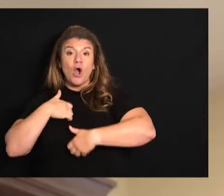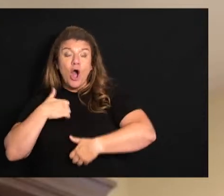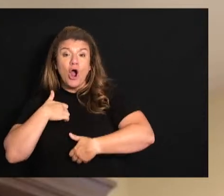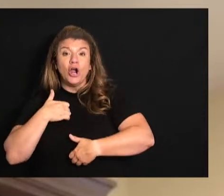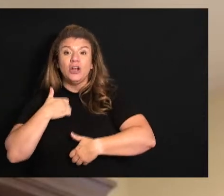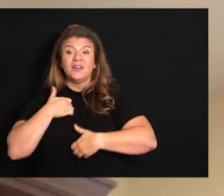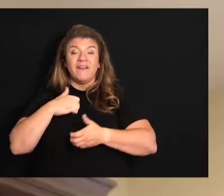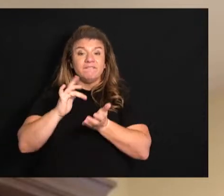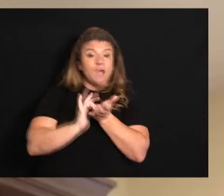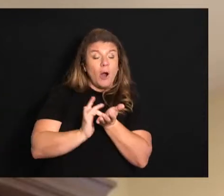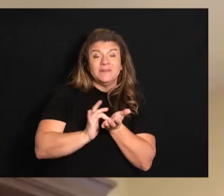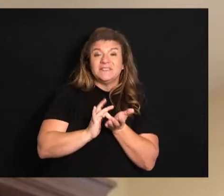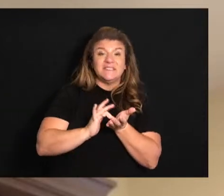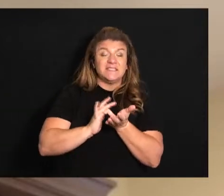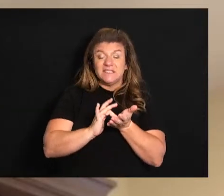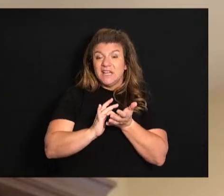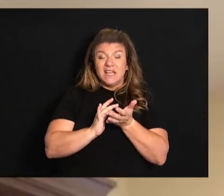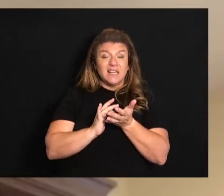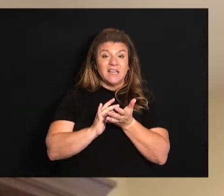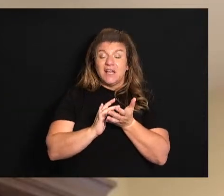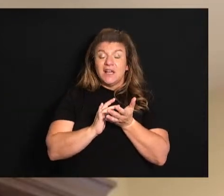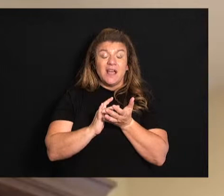the pharmacies, and all